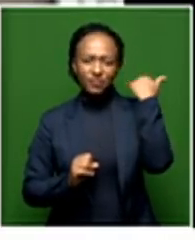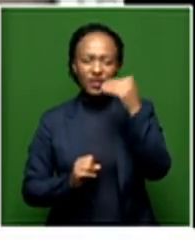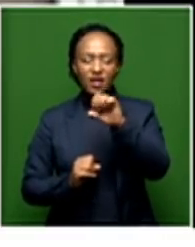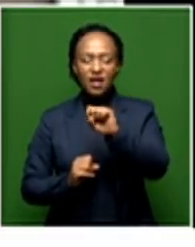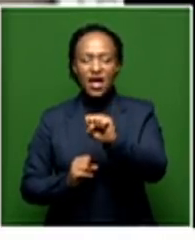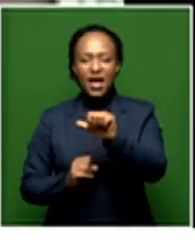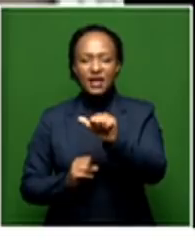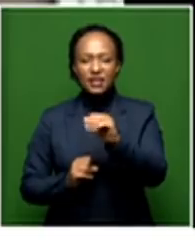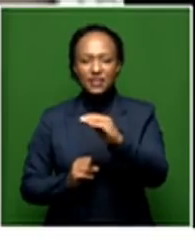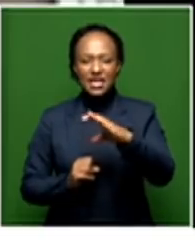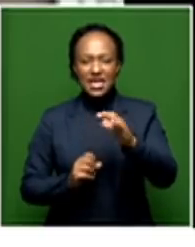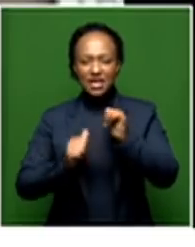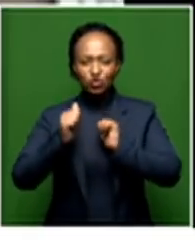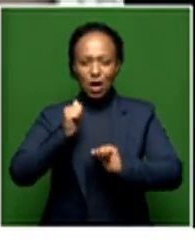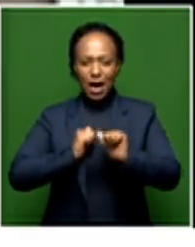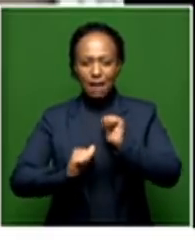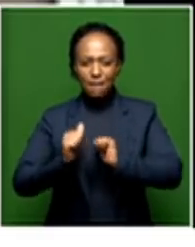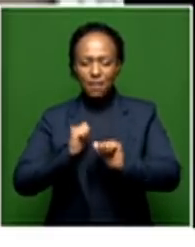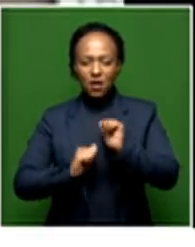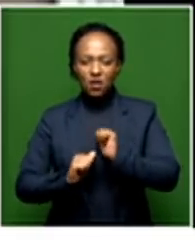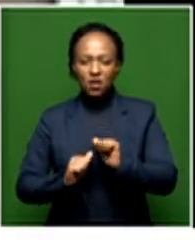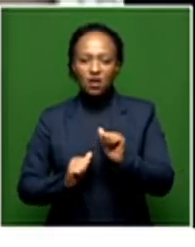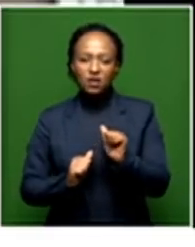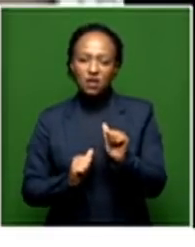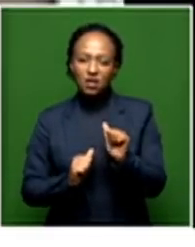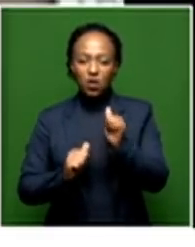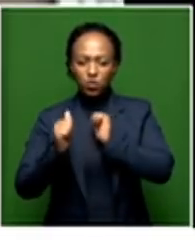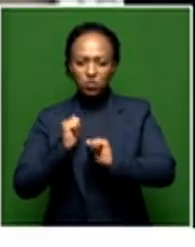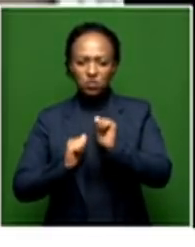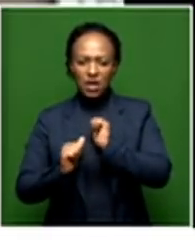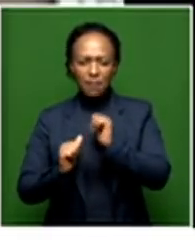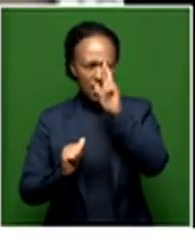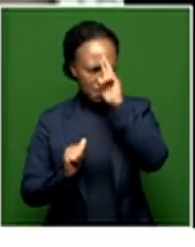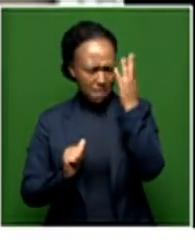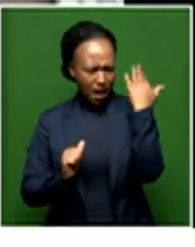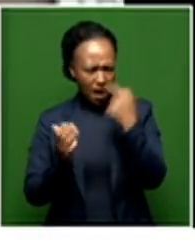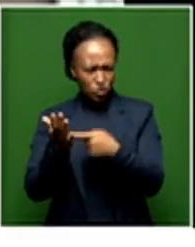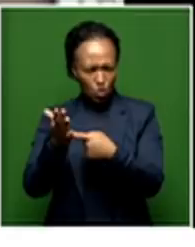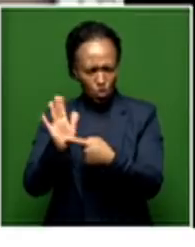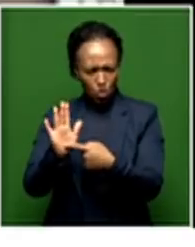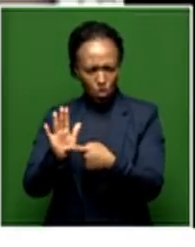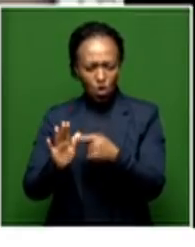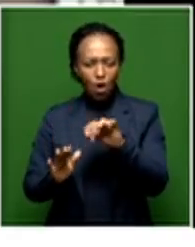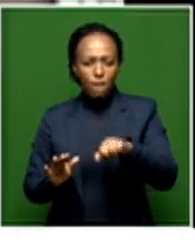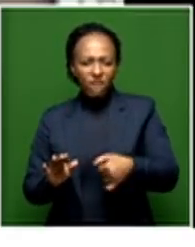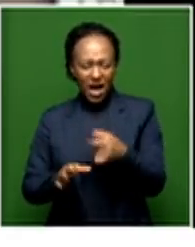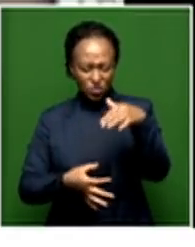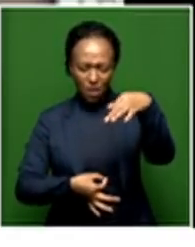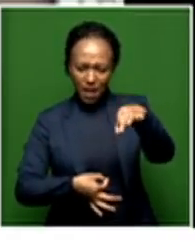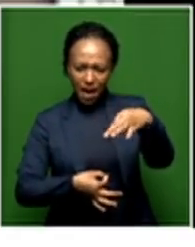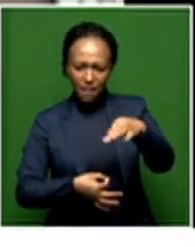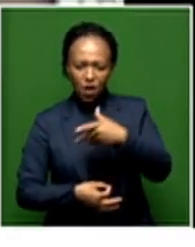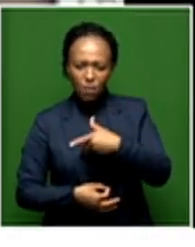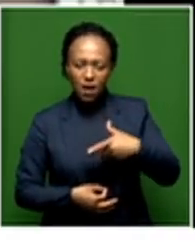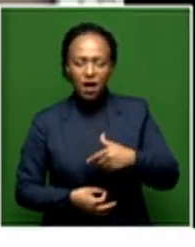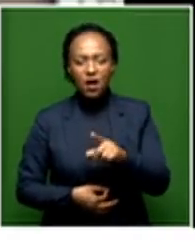SABC drama, Wakwala Nyunini. You remember that, Sakina? I do. The story of Umfazwe Yes. and